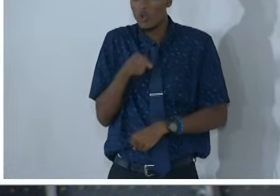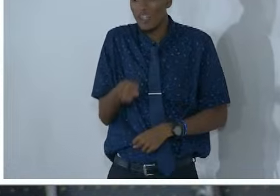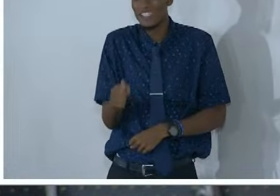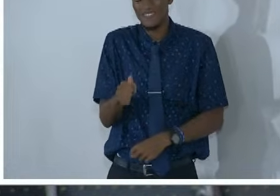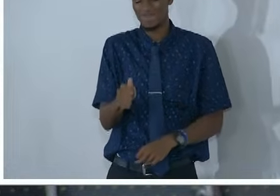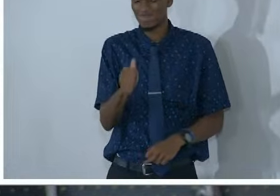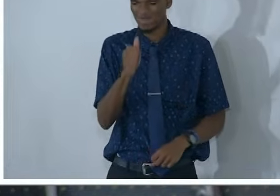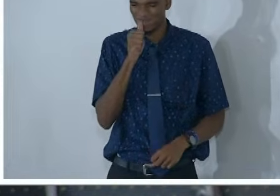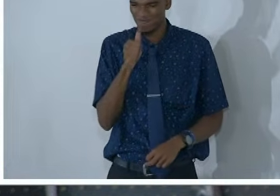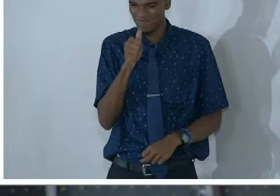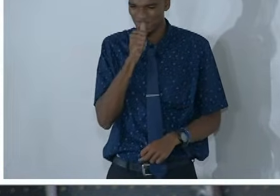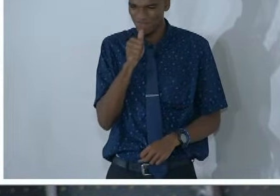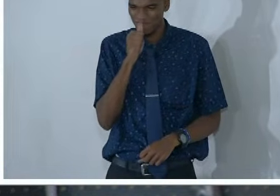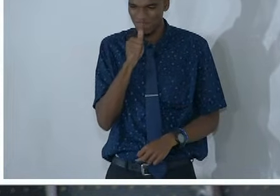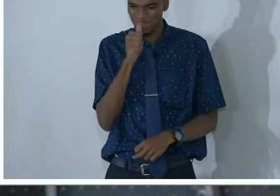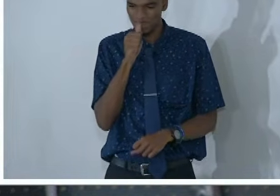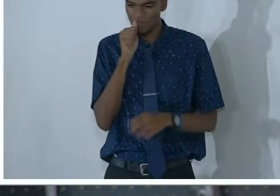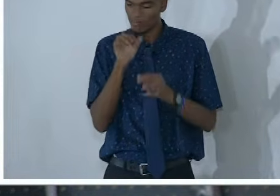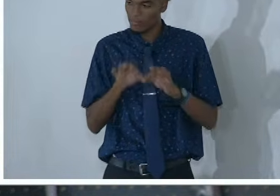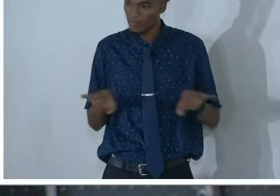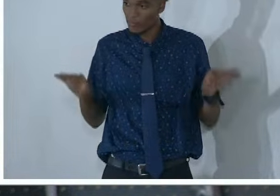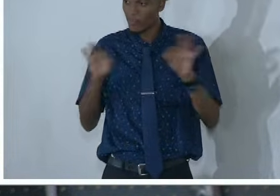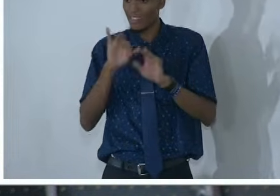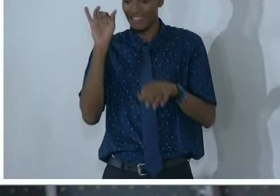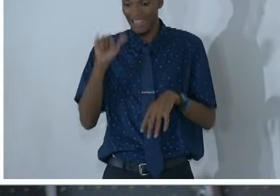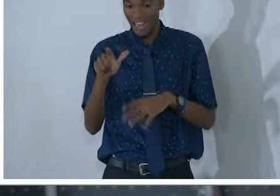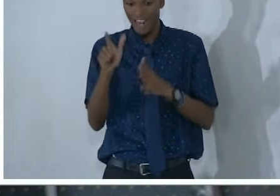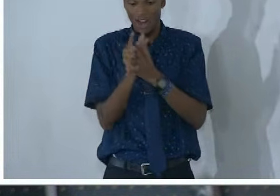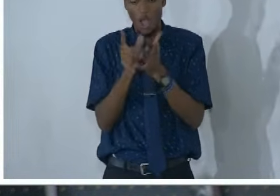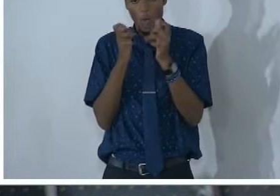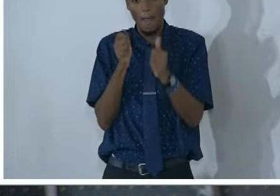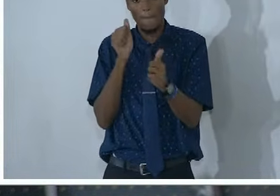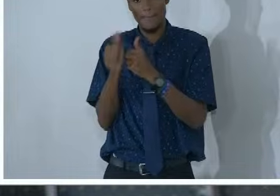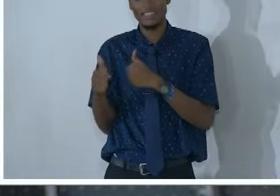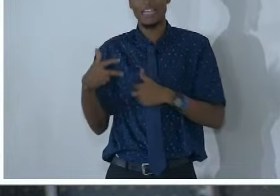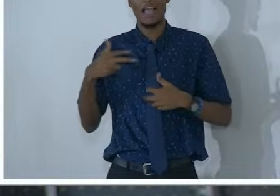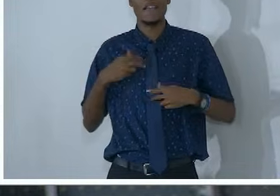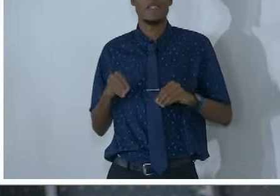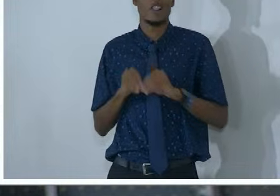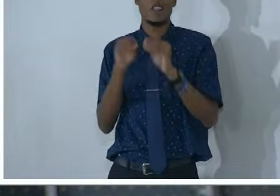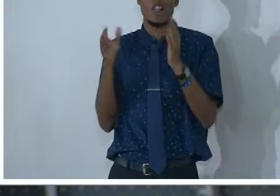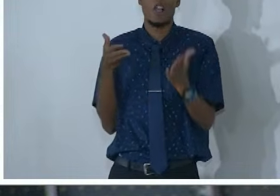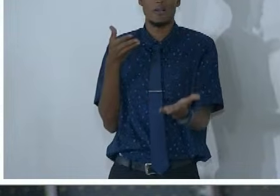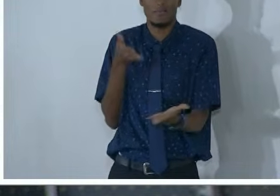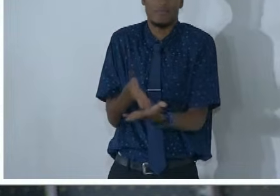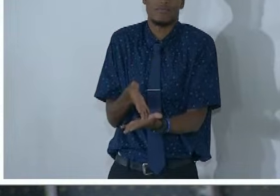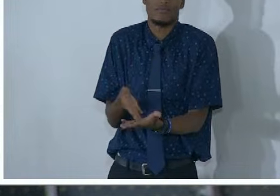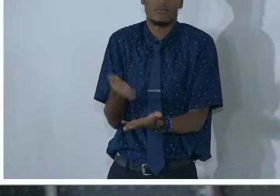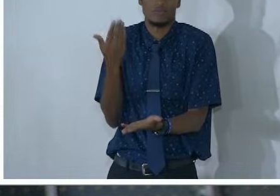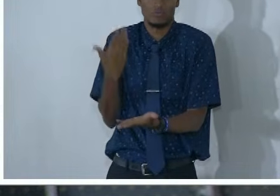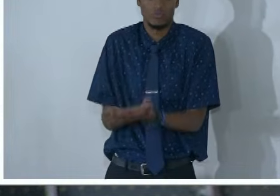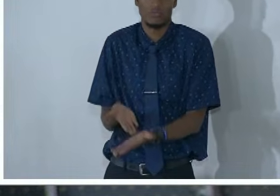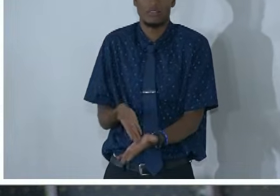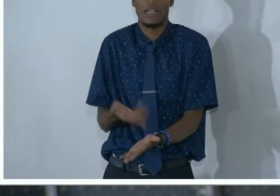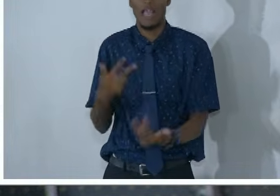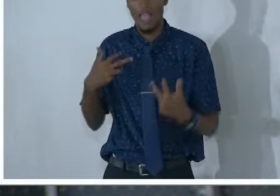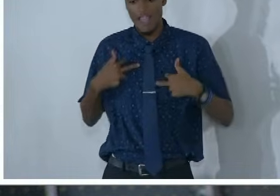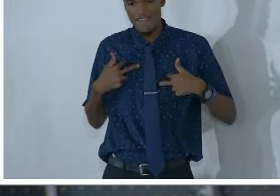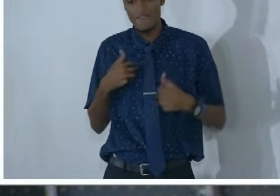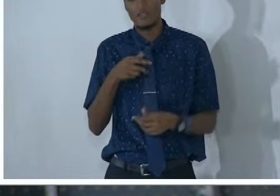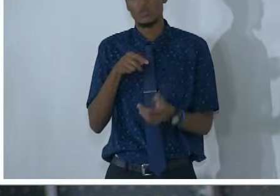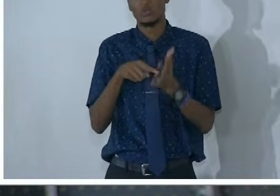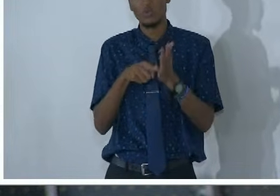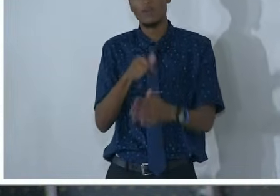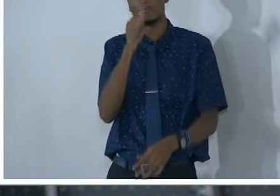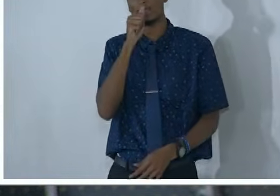of information. And the bill clearly outlines in this section the confidentiality of information. And the final